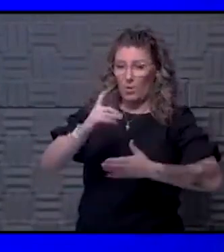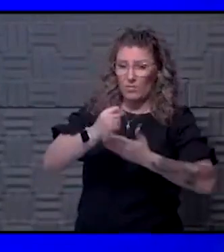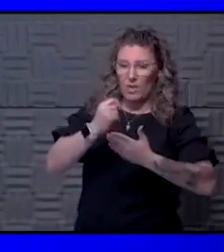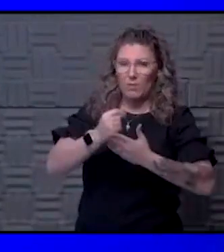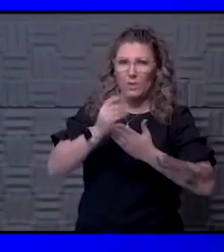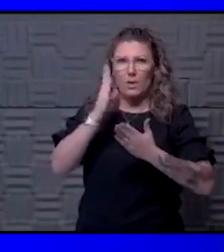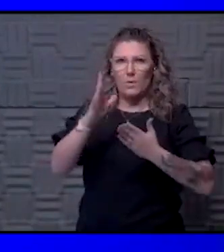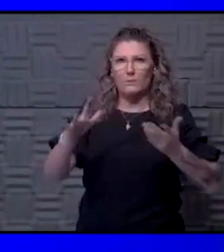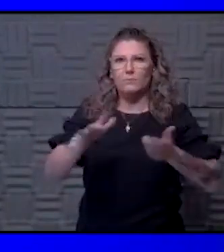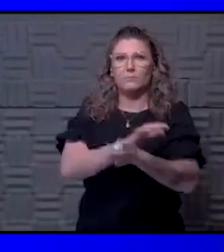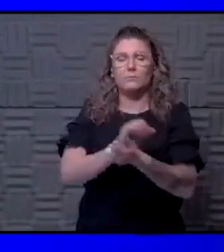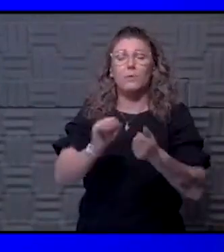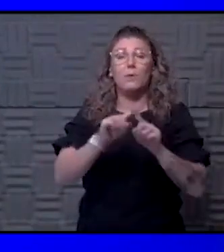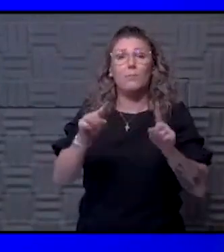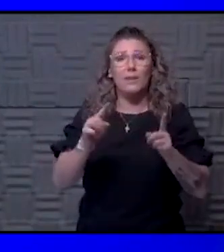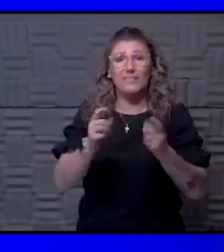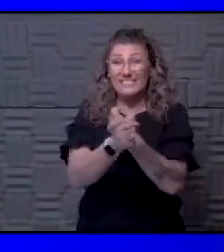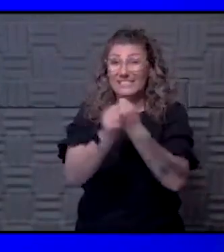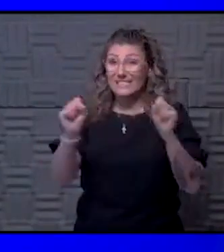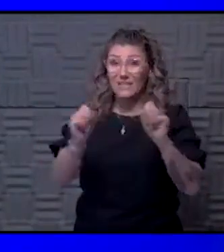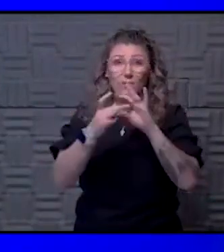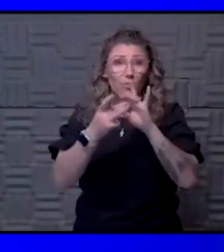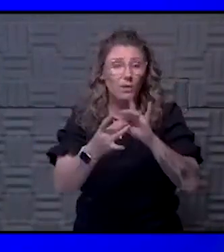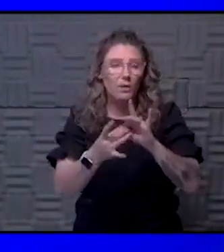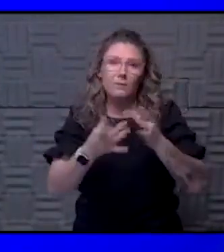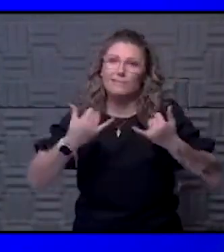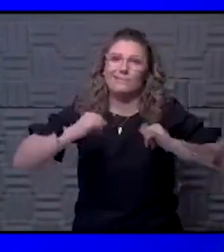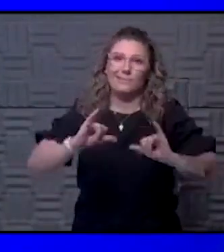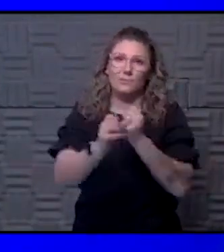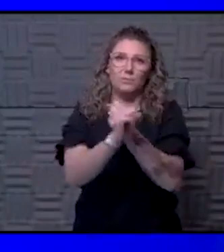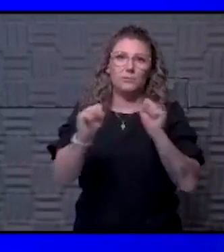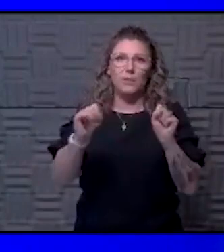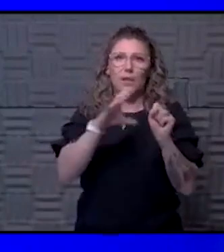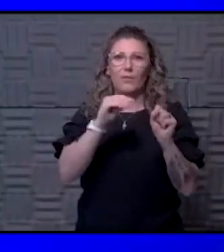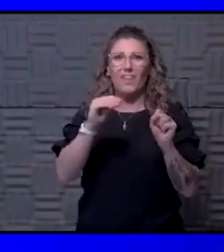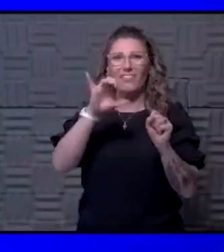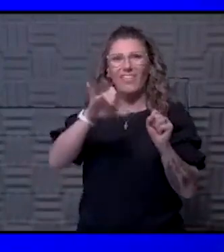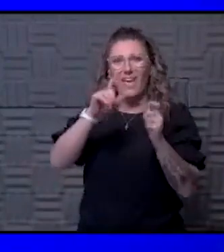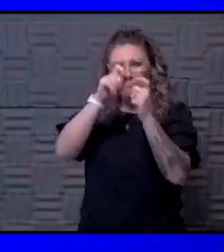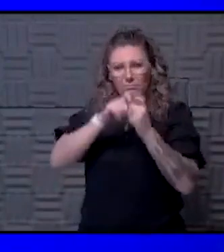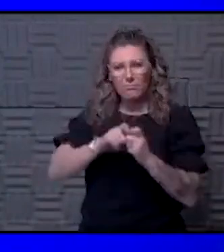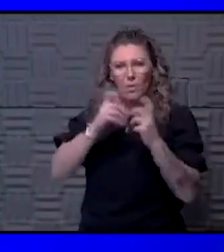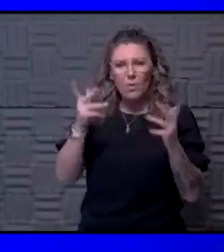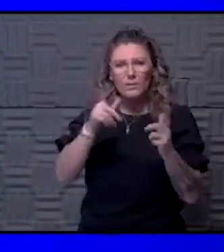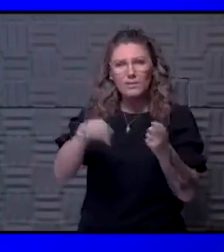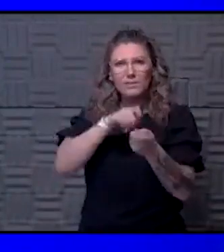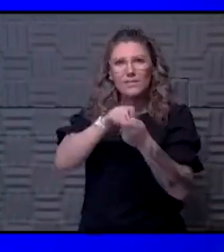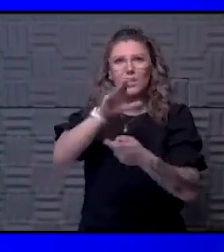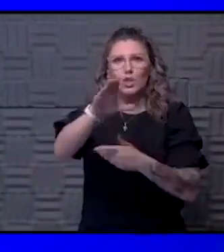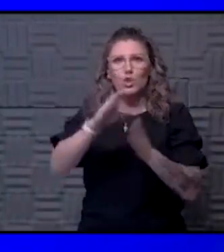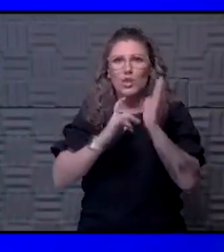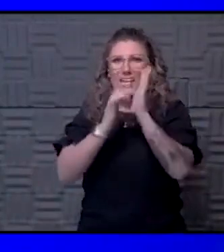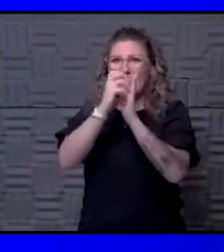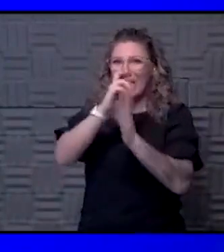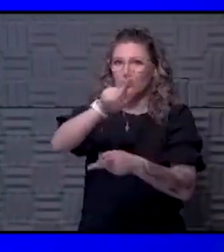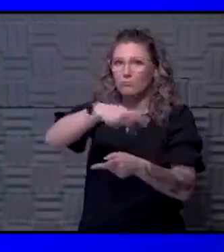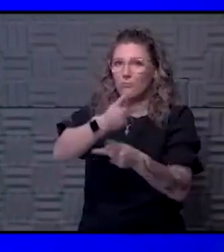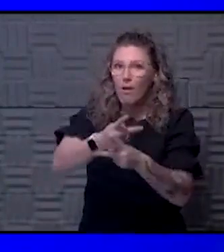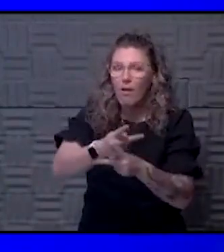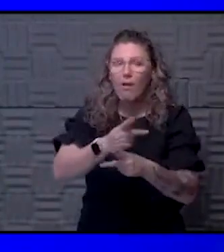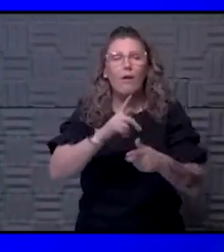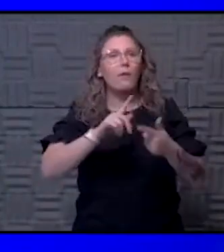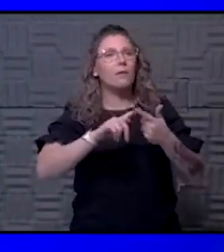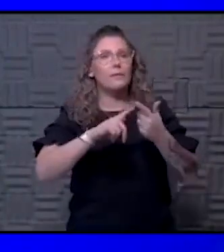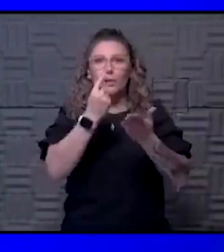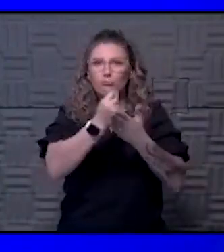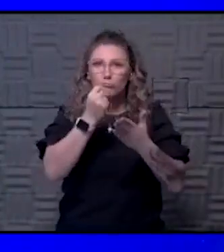safety, you're still going to be safe to get it. And again, this goes into the detail of what exactly is your cancer, what kind of treatment